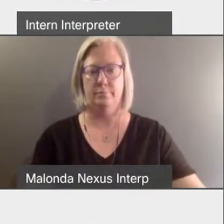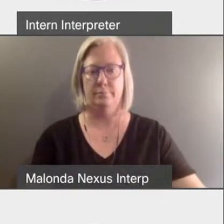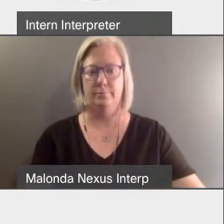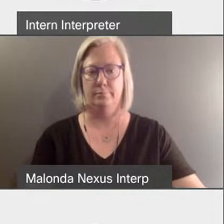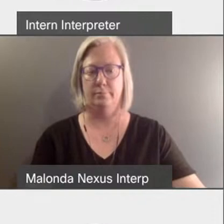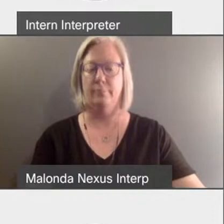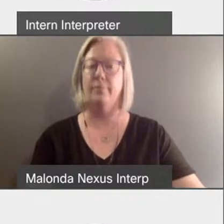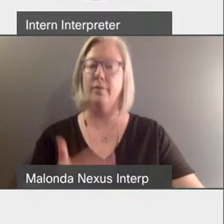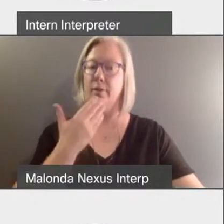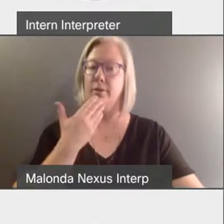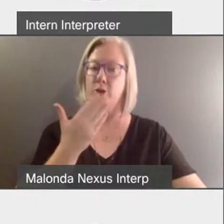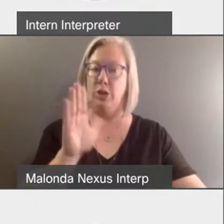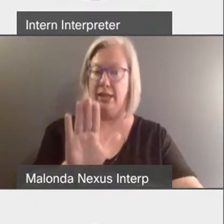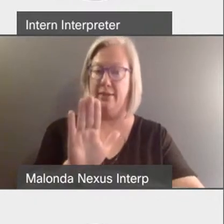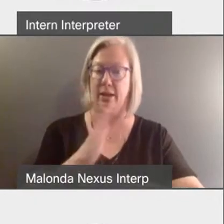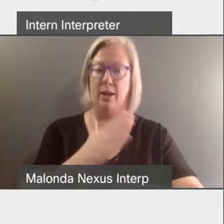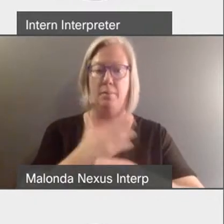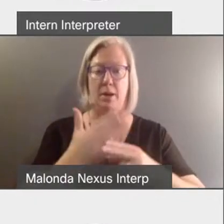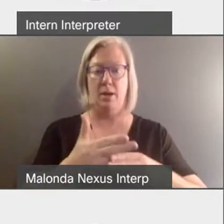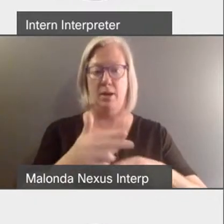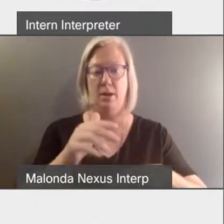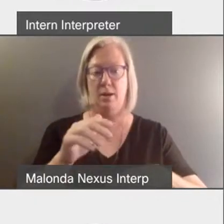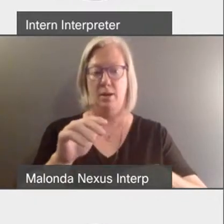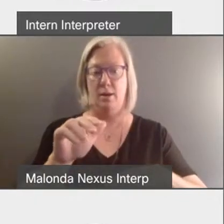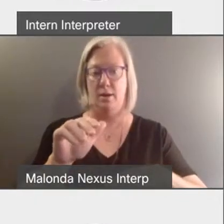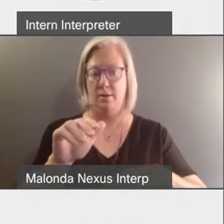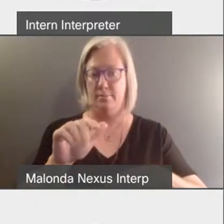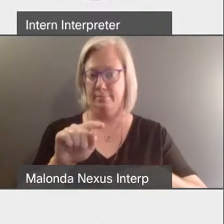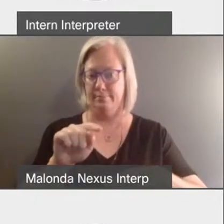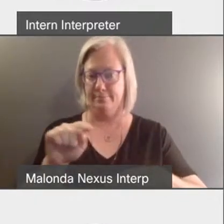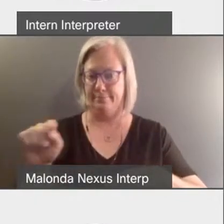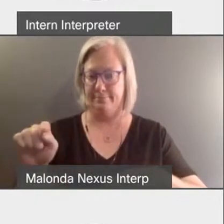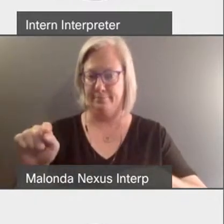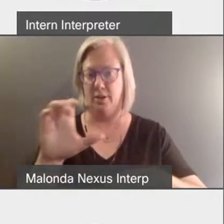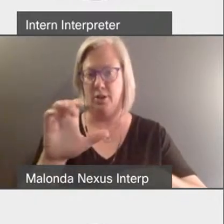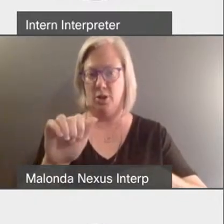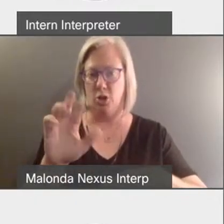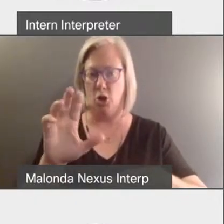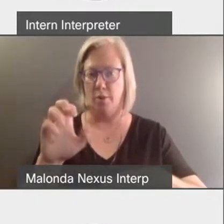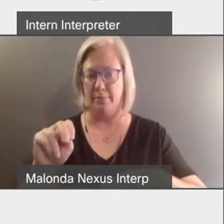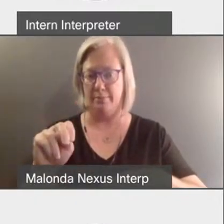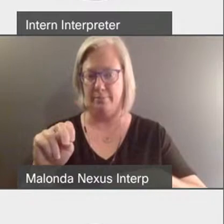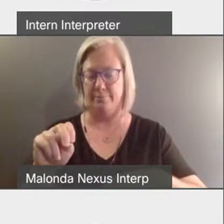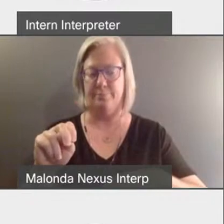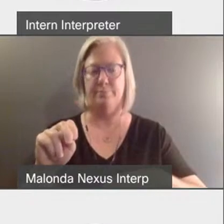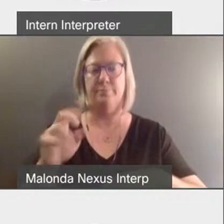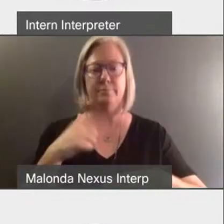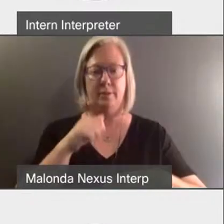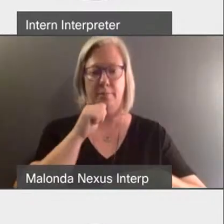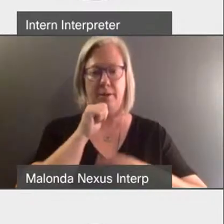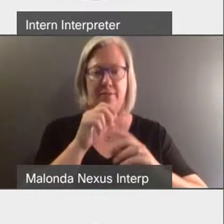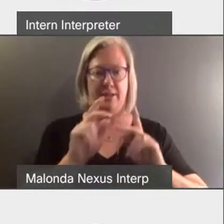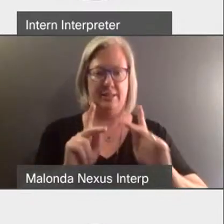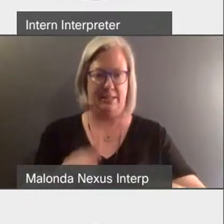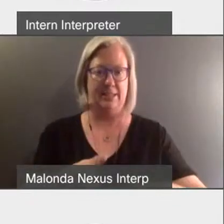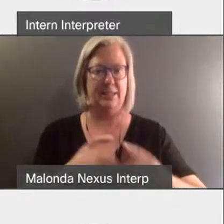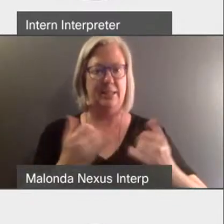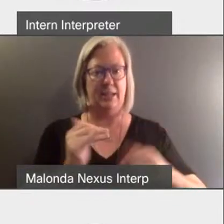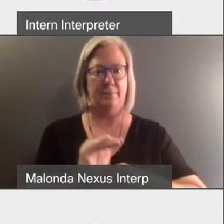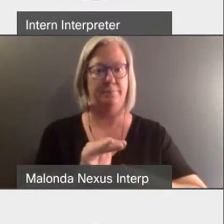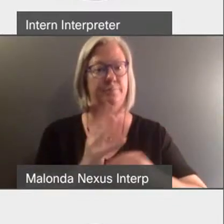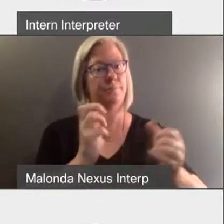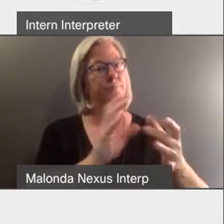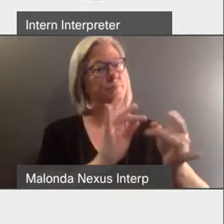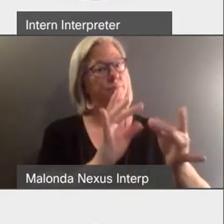Good evening. My name is Bauman, and I'm a private citizen tonight. I wanted to come to you with a